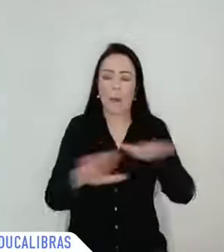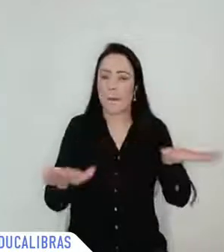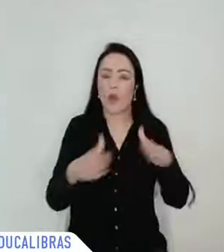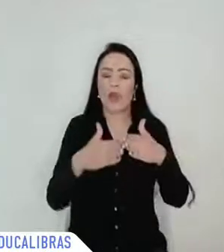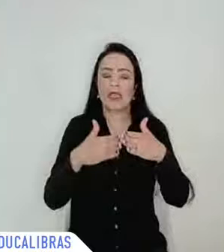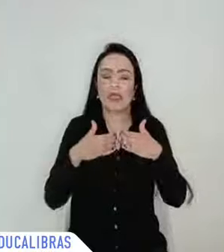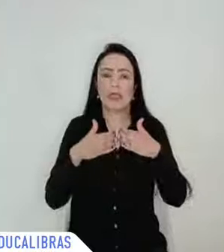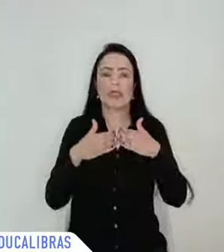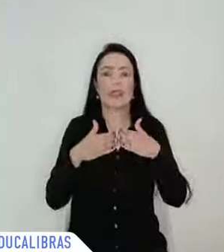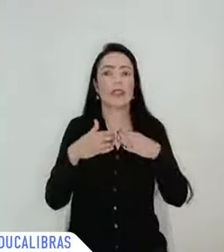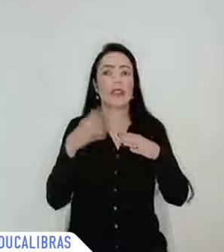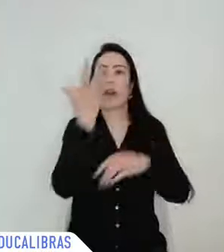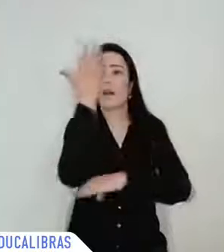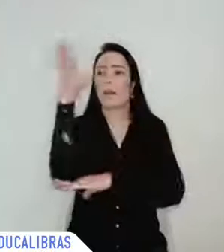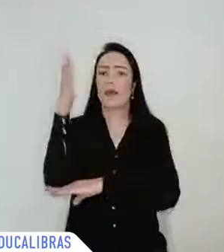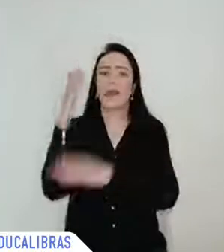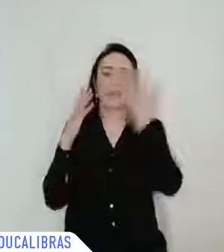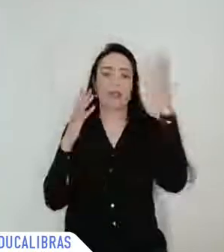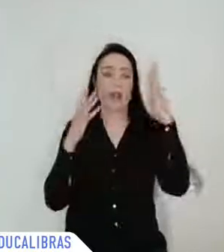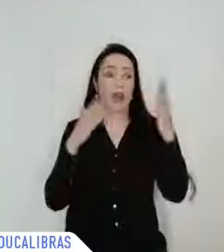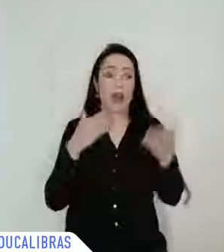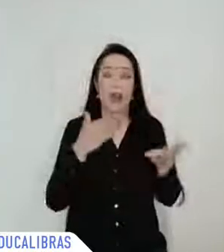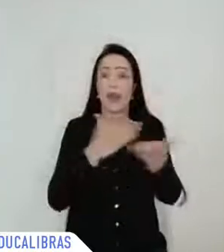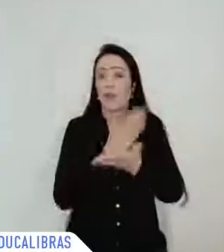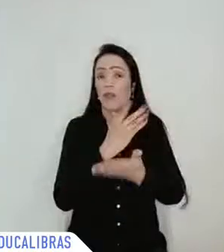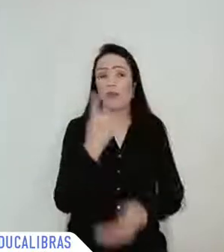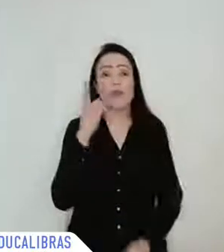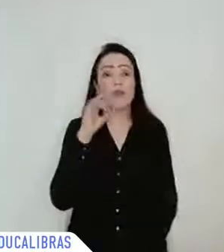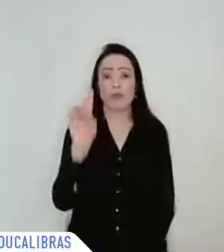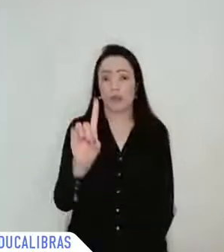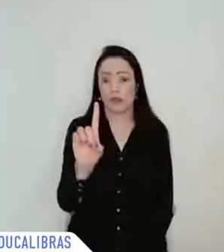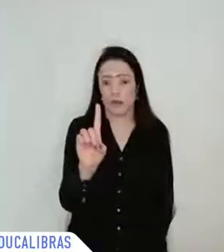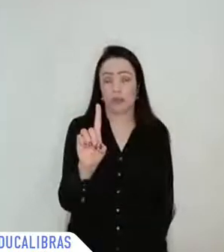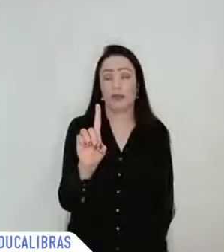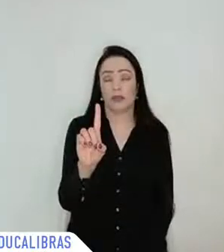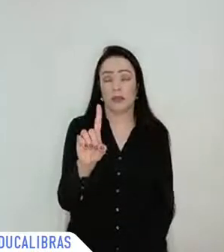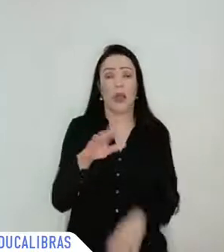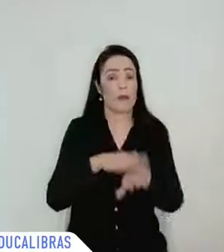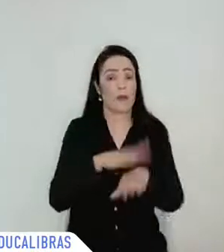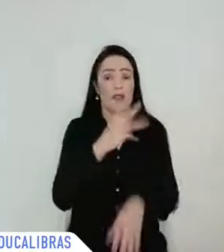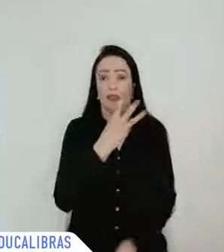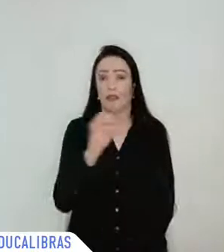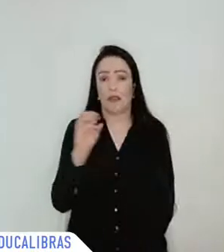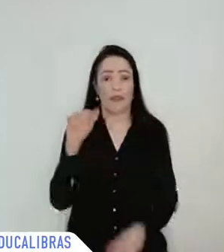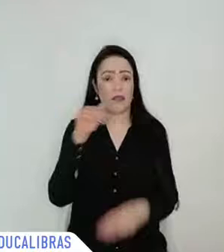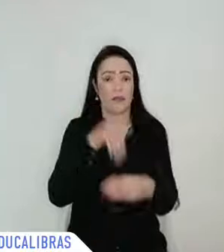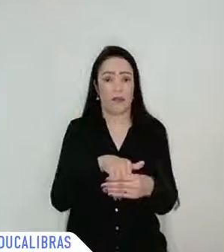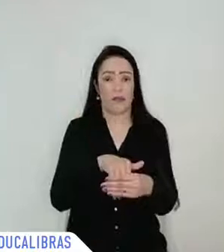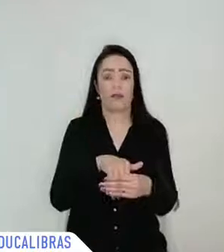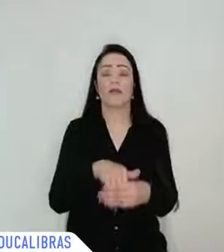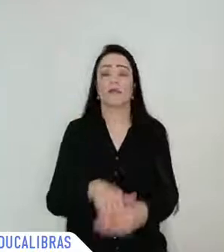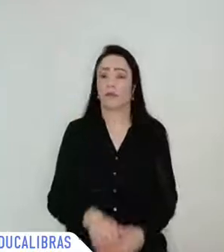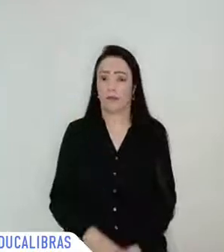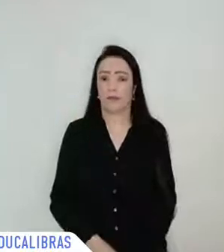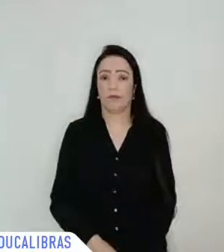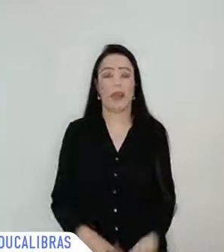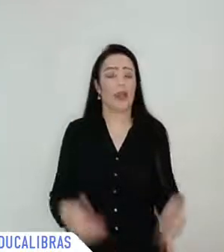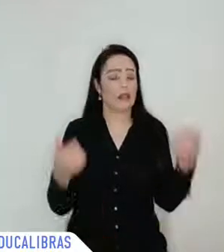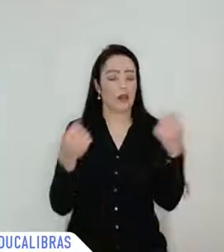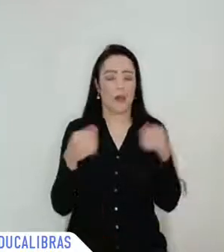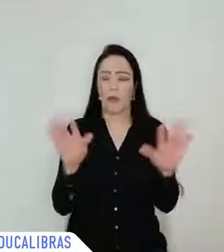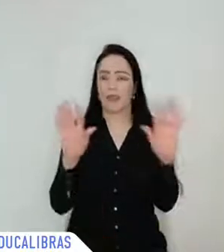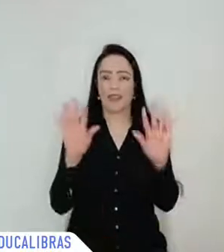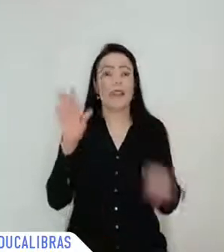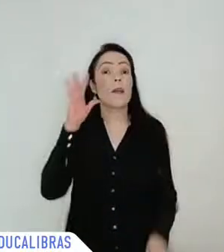of the environmental license law was approved in one day with more than 300 favorable